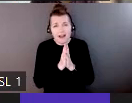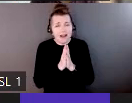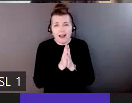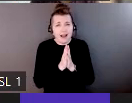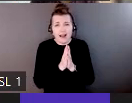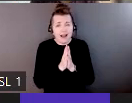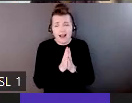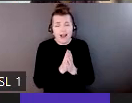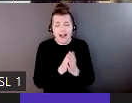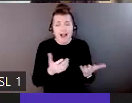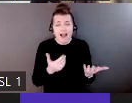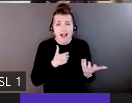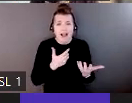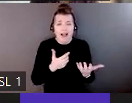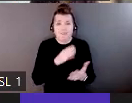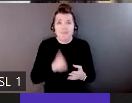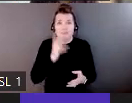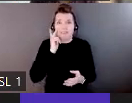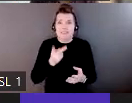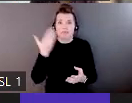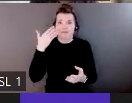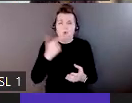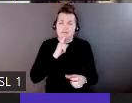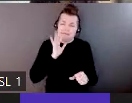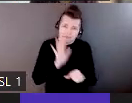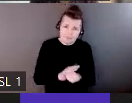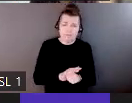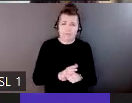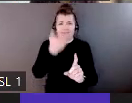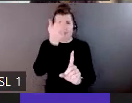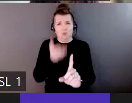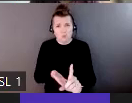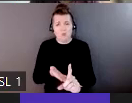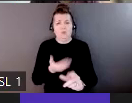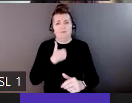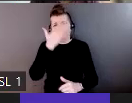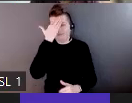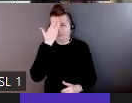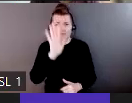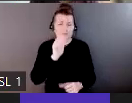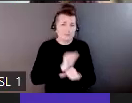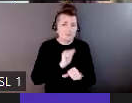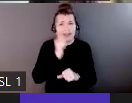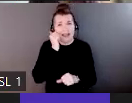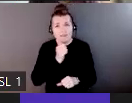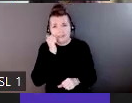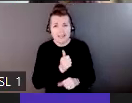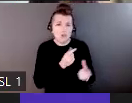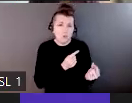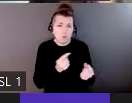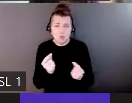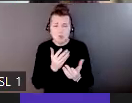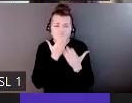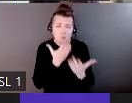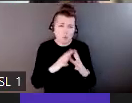anything I've seen. So thank you also on a personal note for, I know the work that you do day in and day out. I'd like to thank everybody